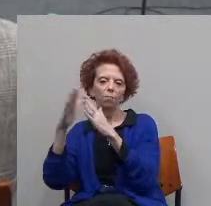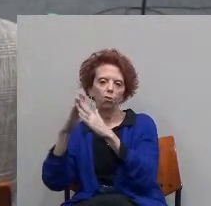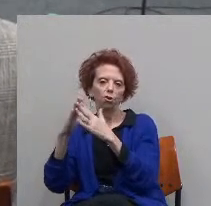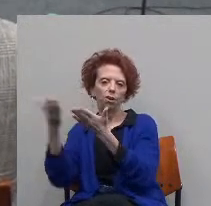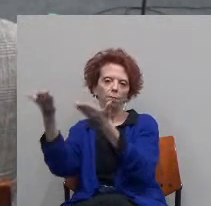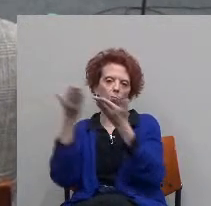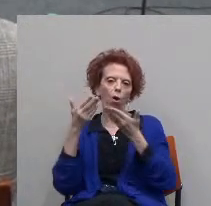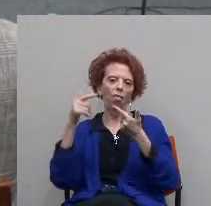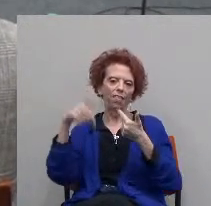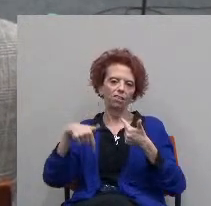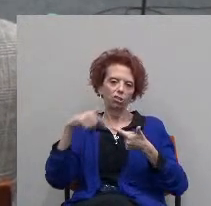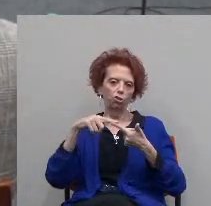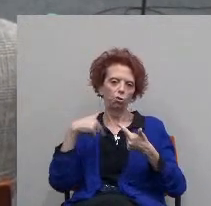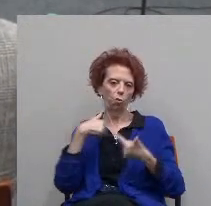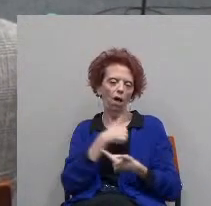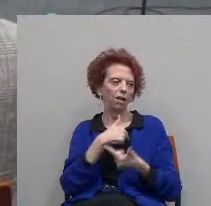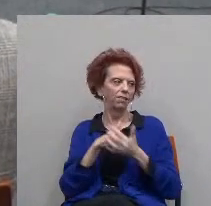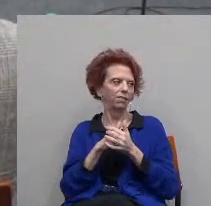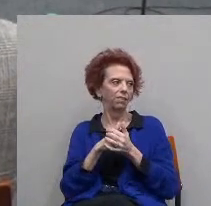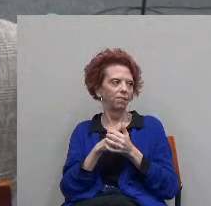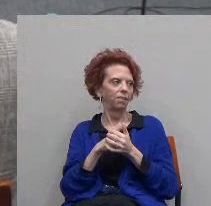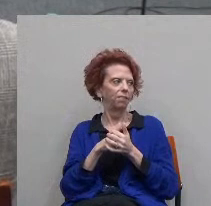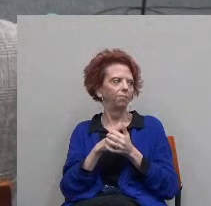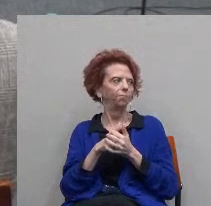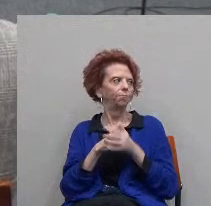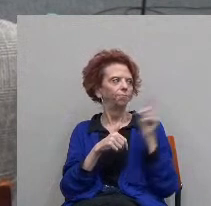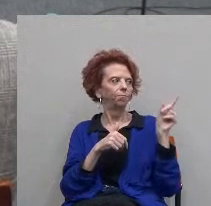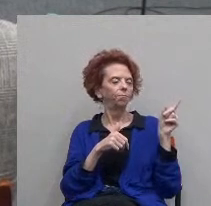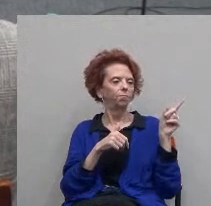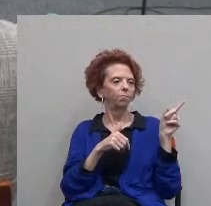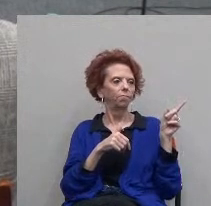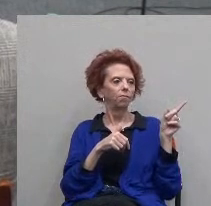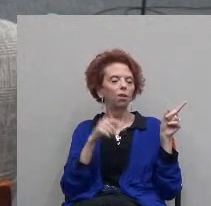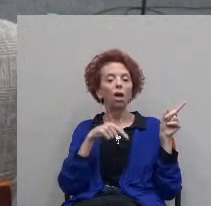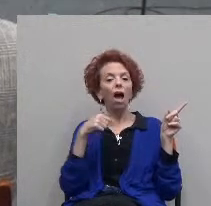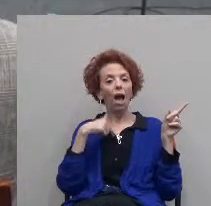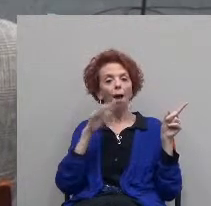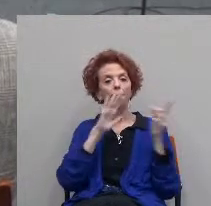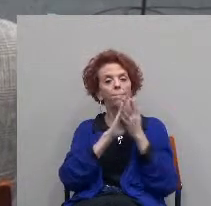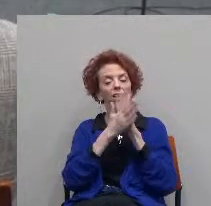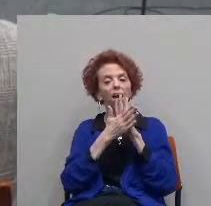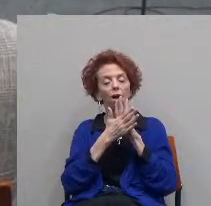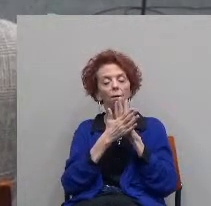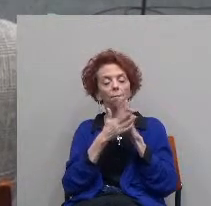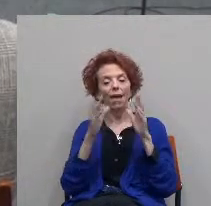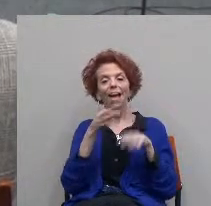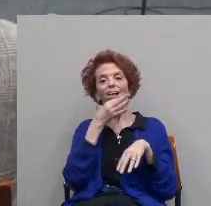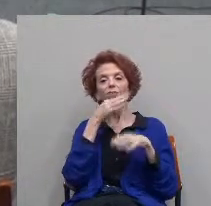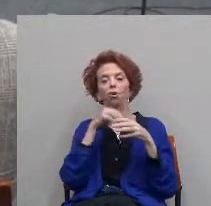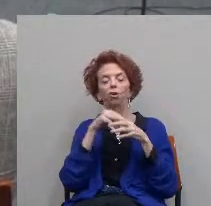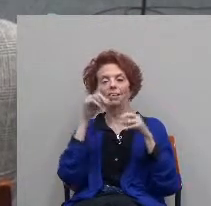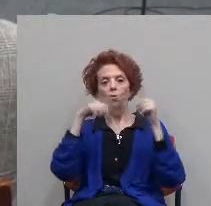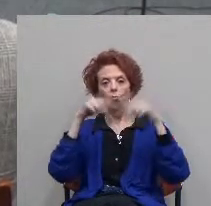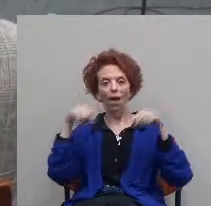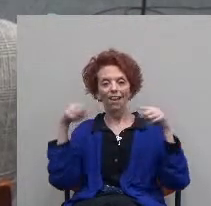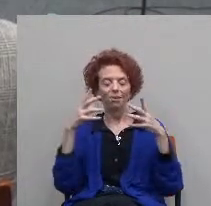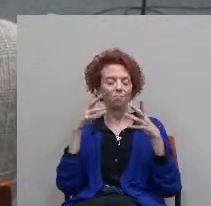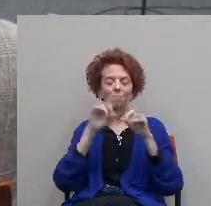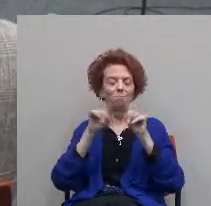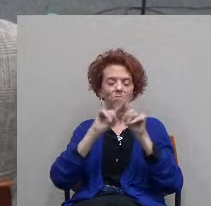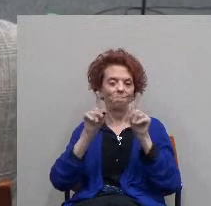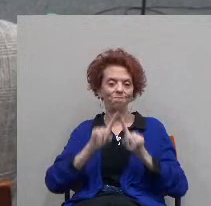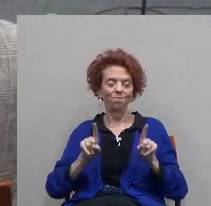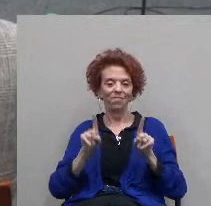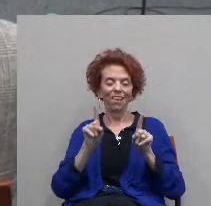us. And so just to say, you become experts in random areas, about this deep of an